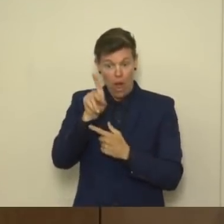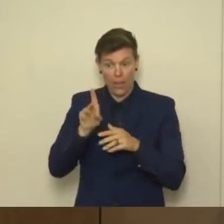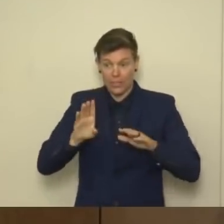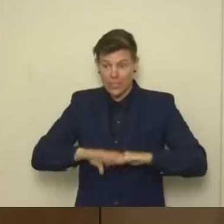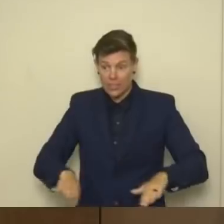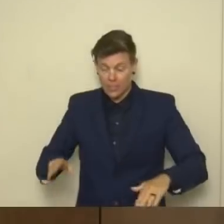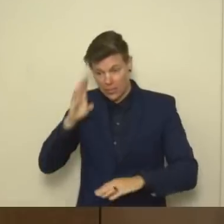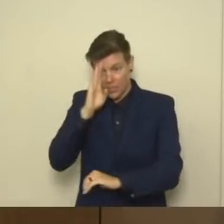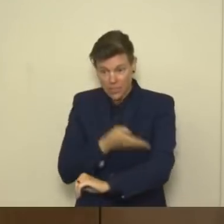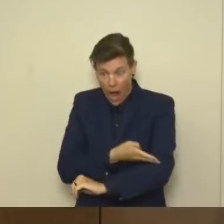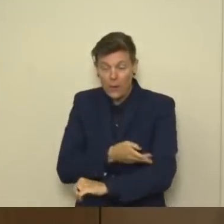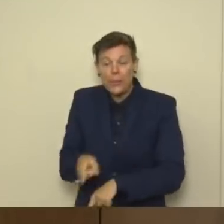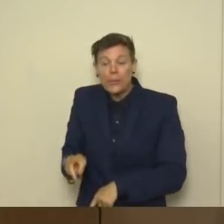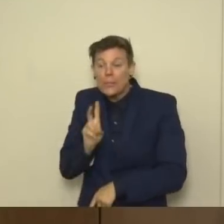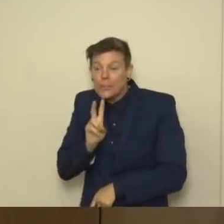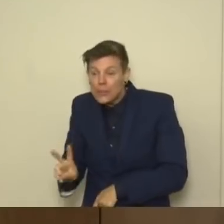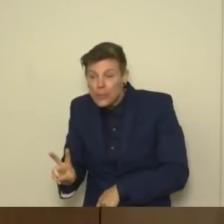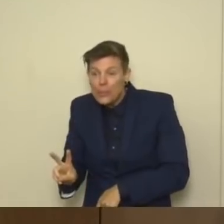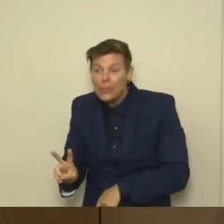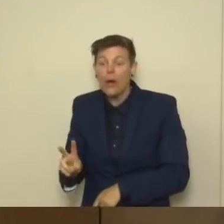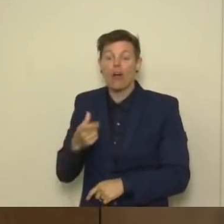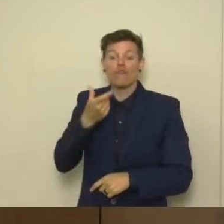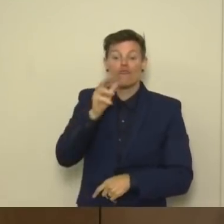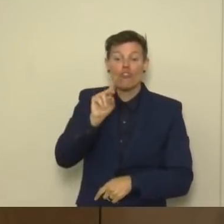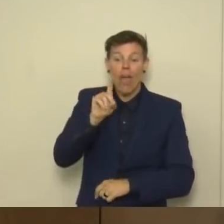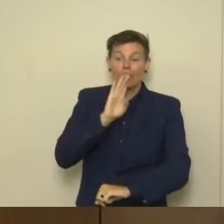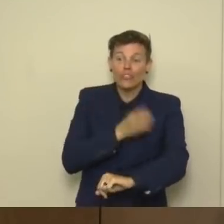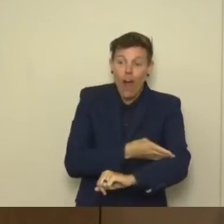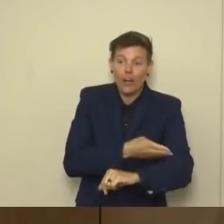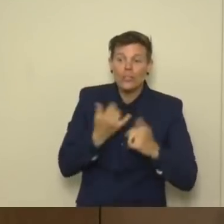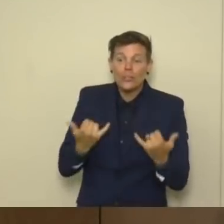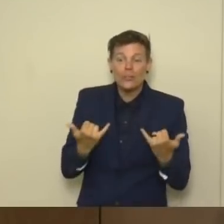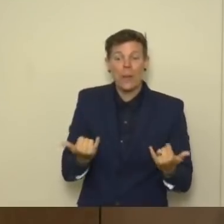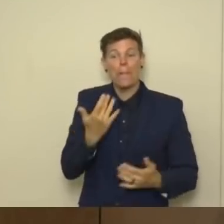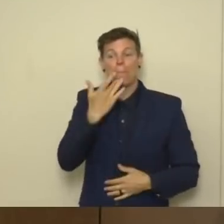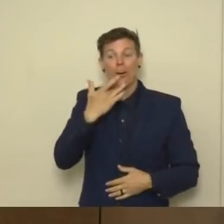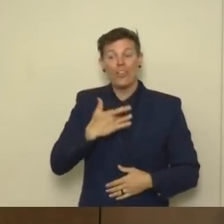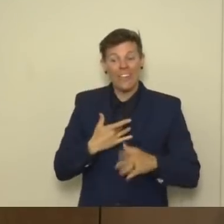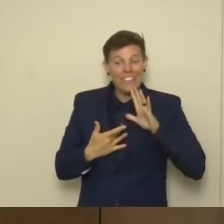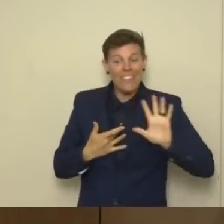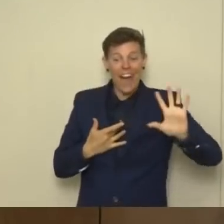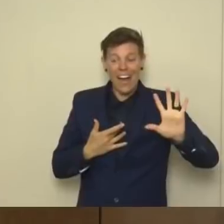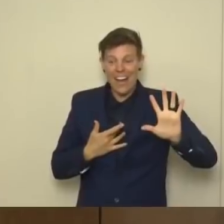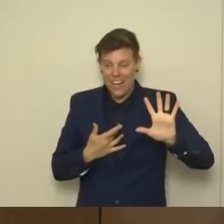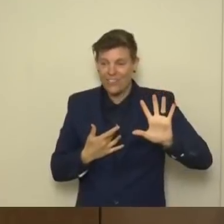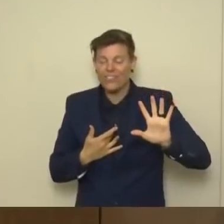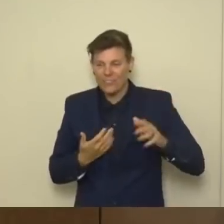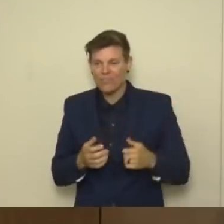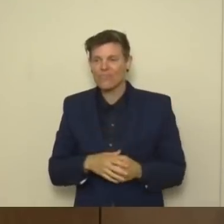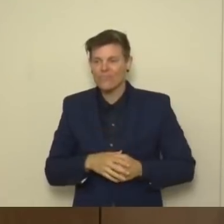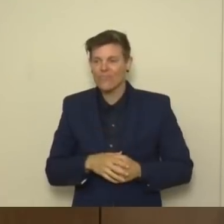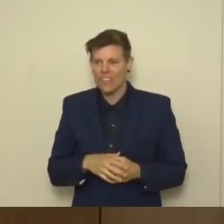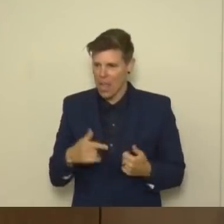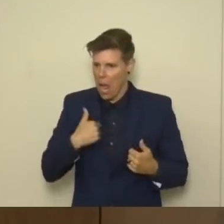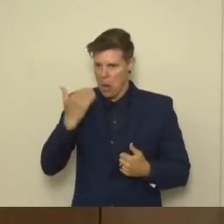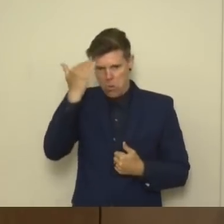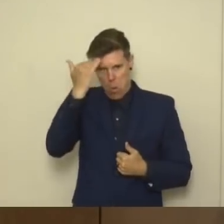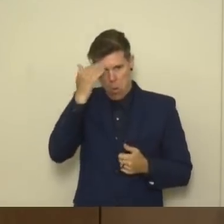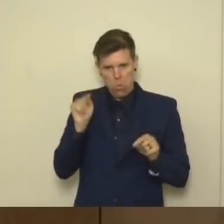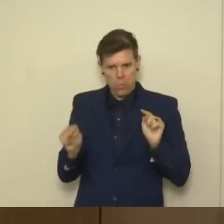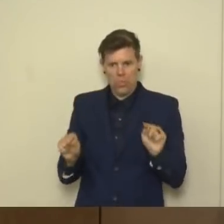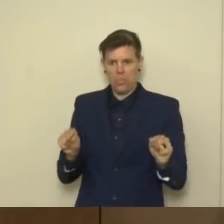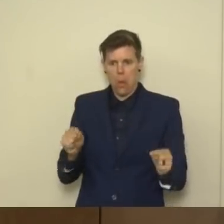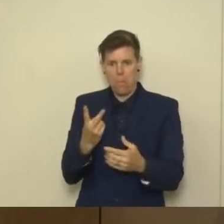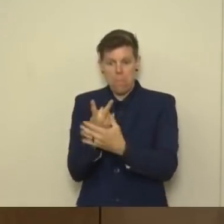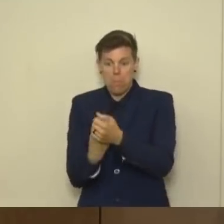5-year-old granddaughter. It's a bit gratuitous trip. Happy birthday, Avery. So I know